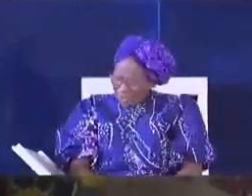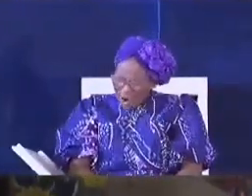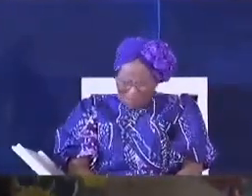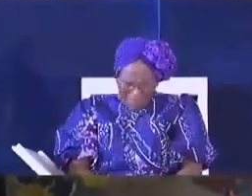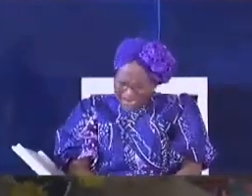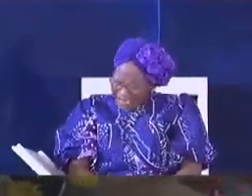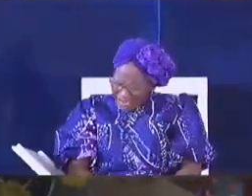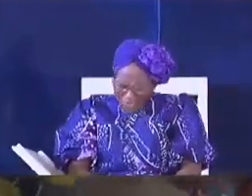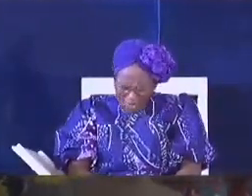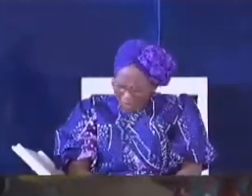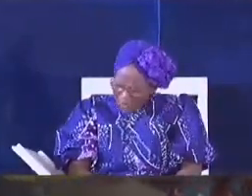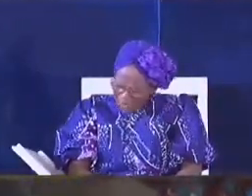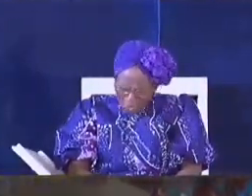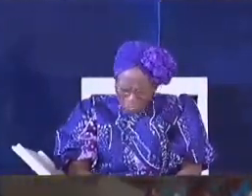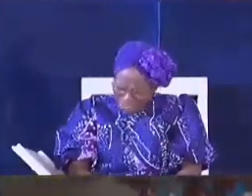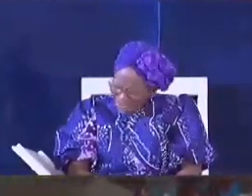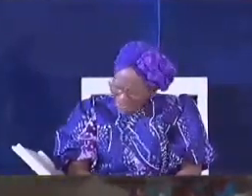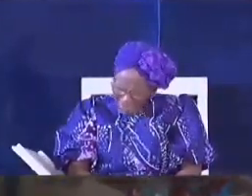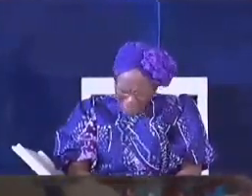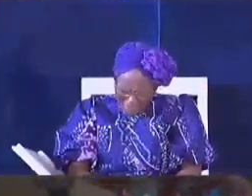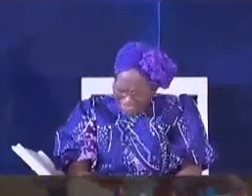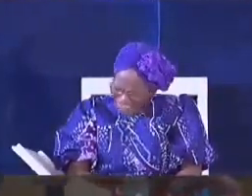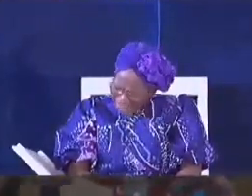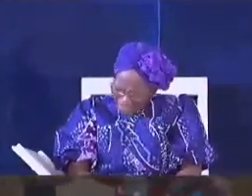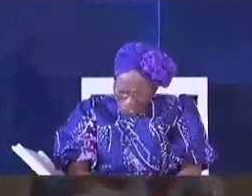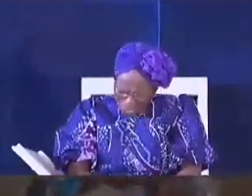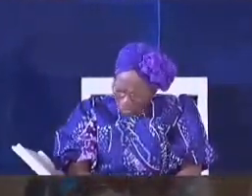because my day has come